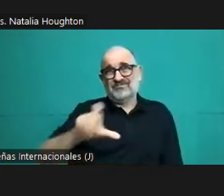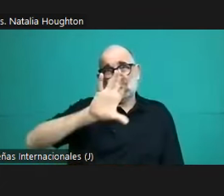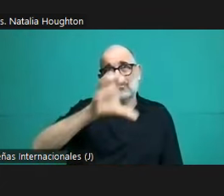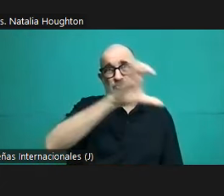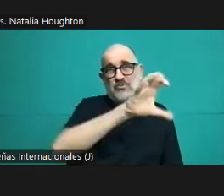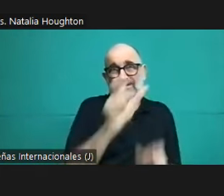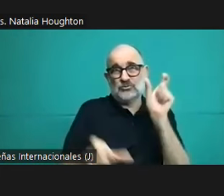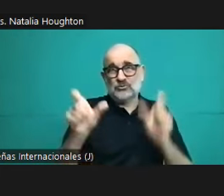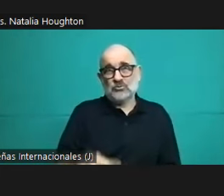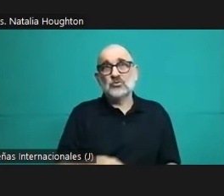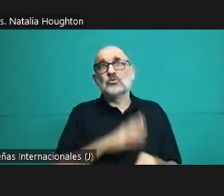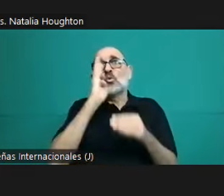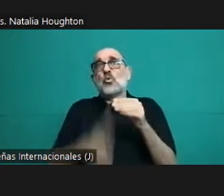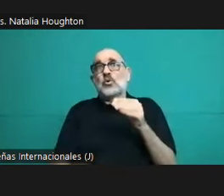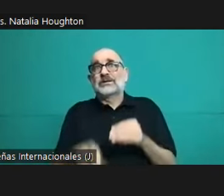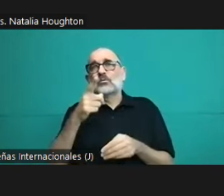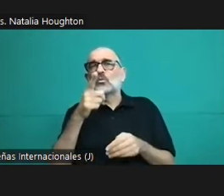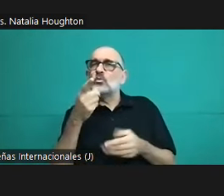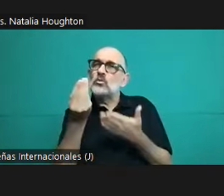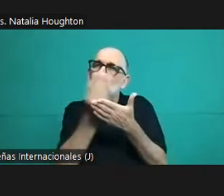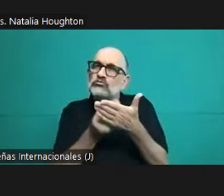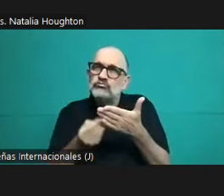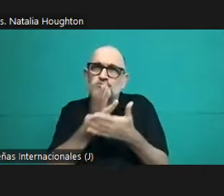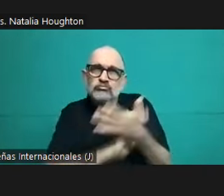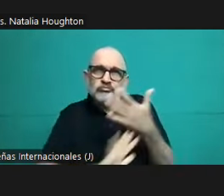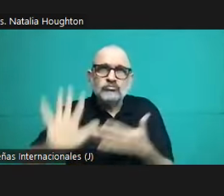with focal groups, key focal groups,